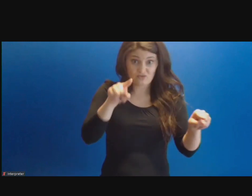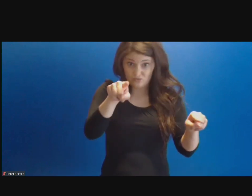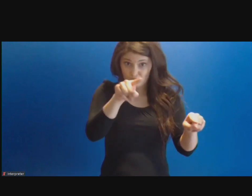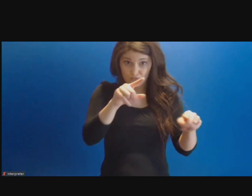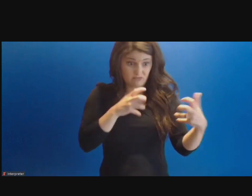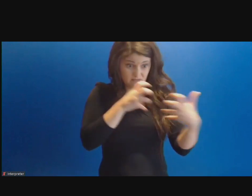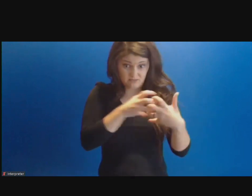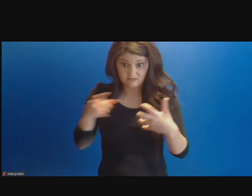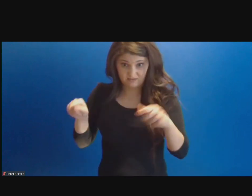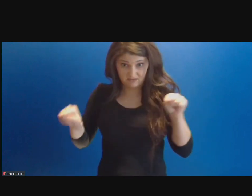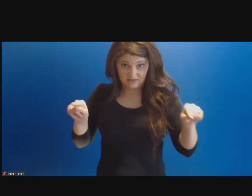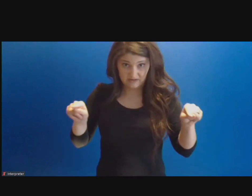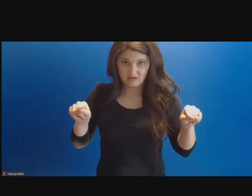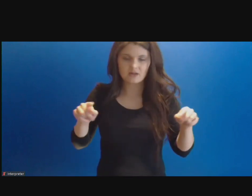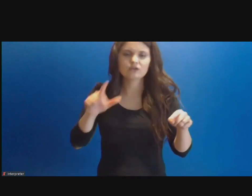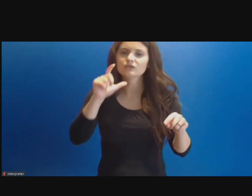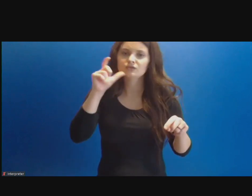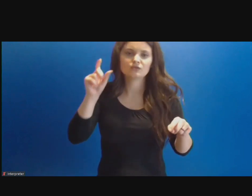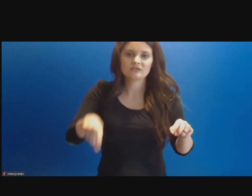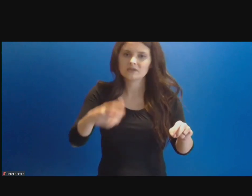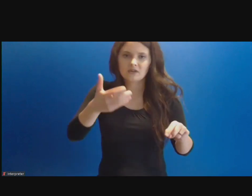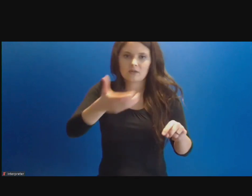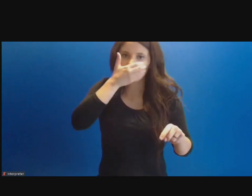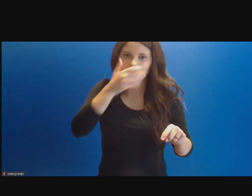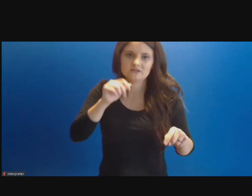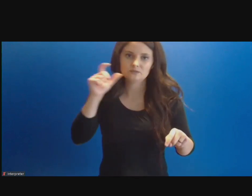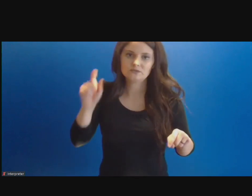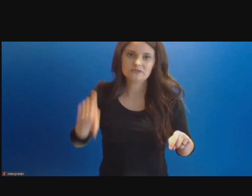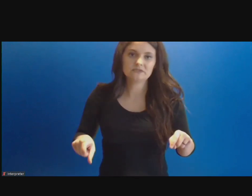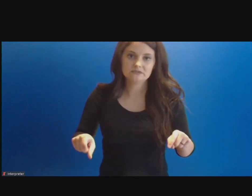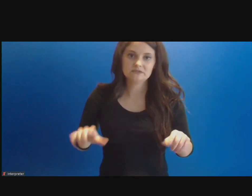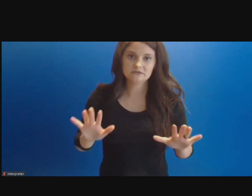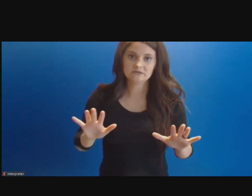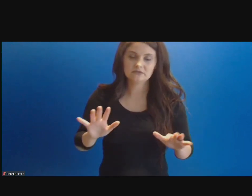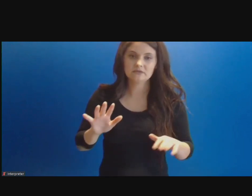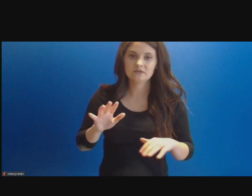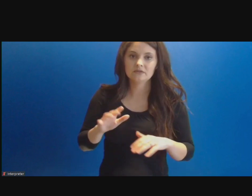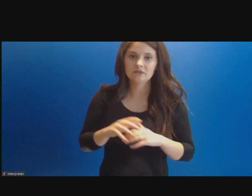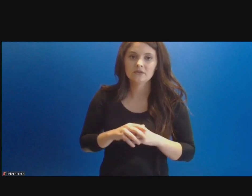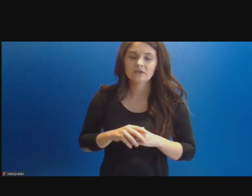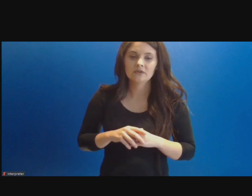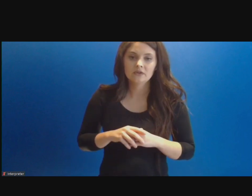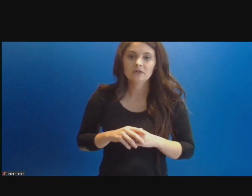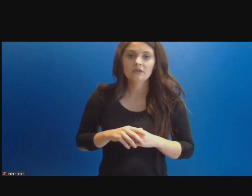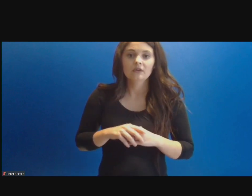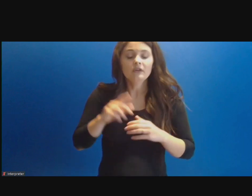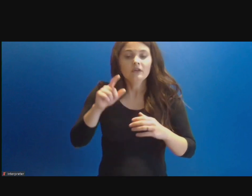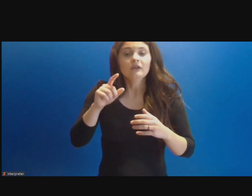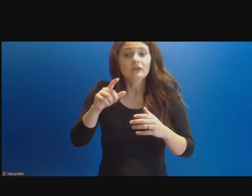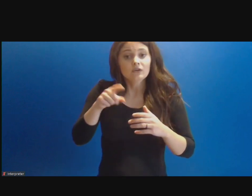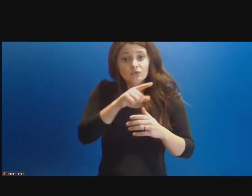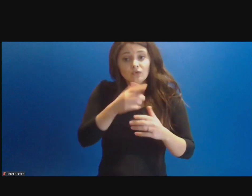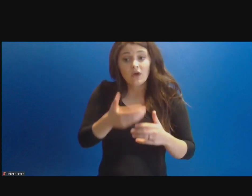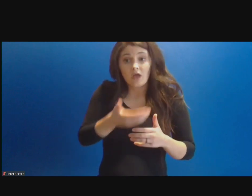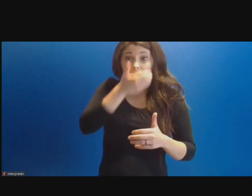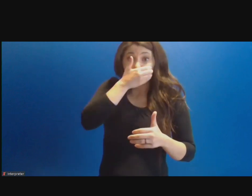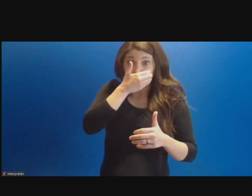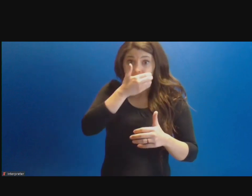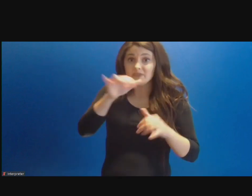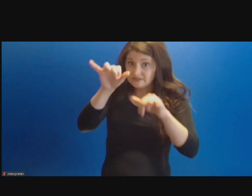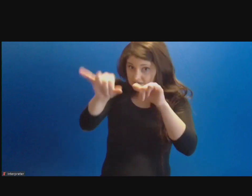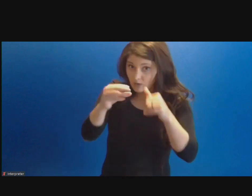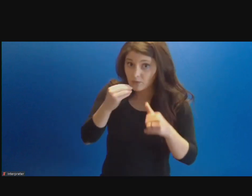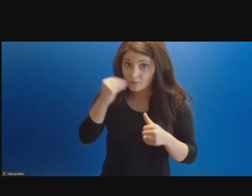probably shouldn't be wearing masks, okay? So what I want you to hear is wear your mask. I want you to stay